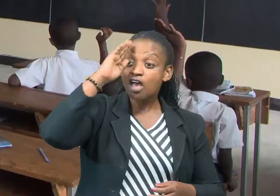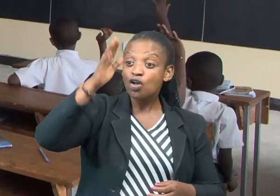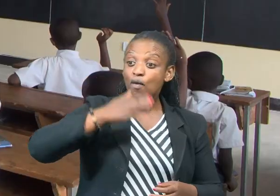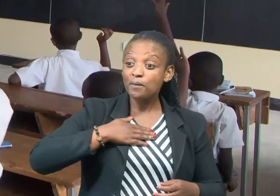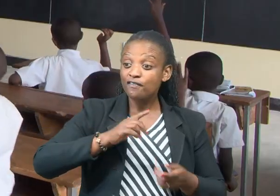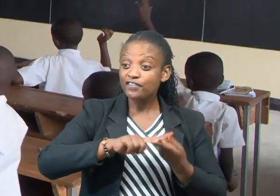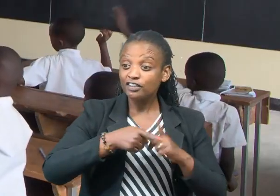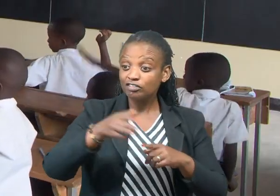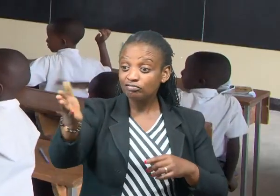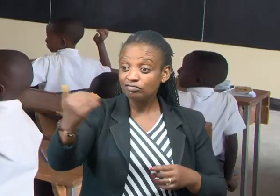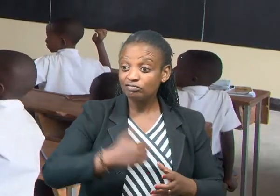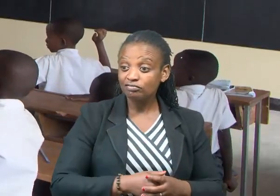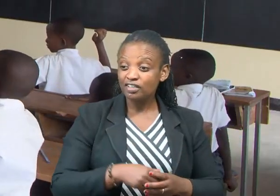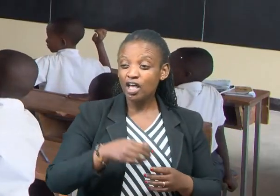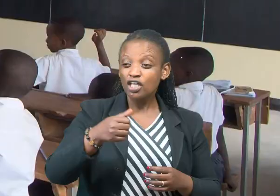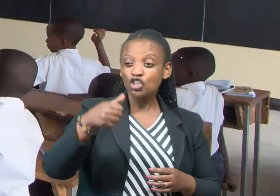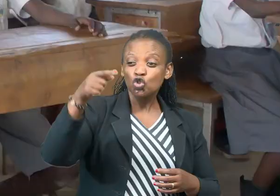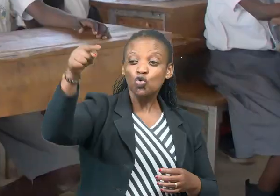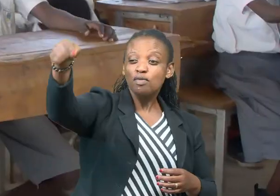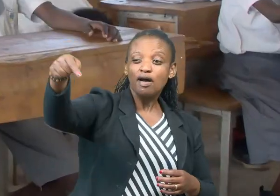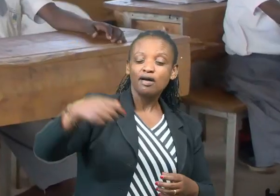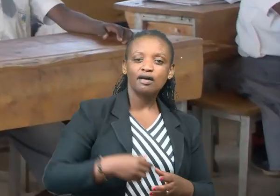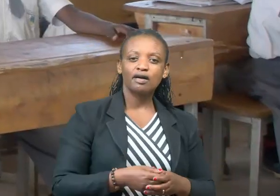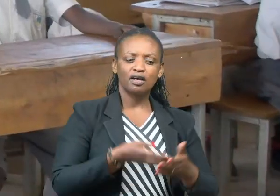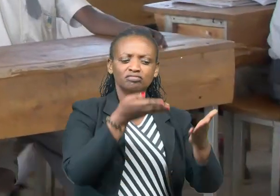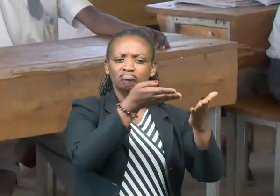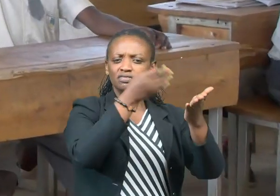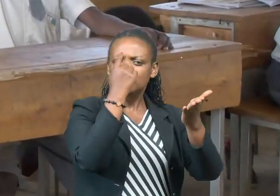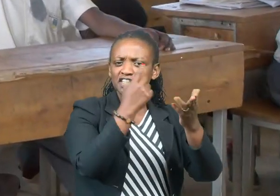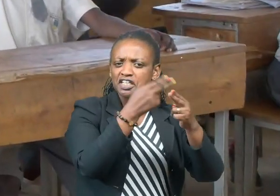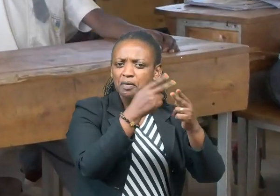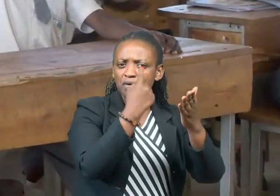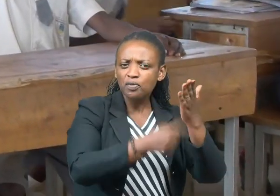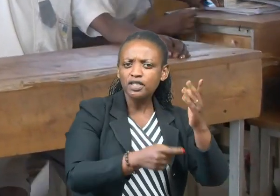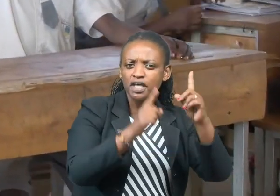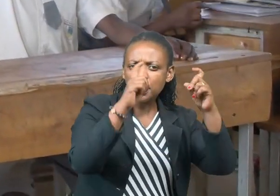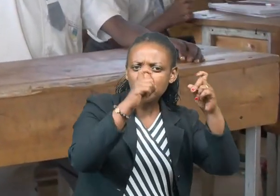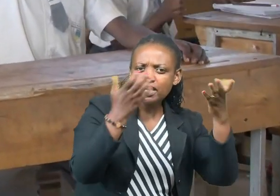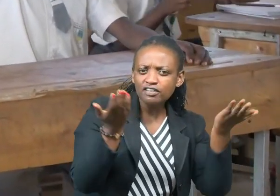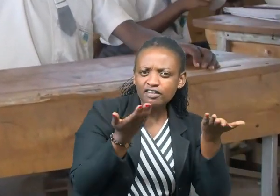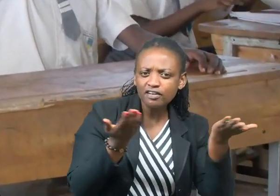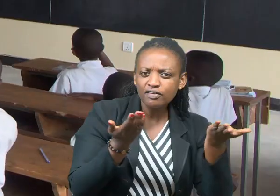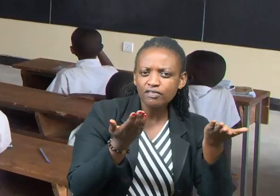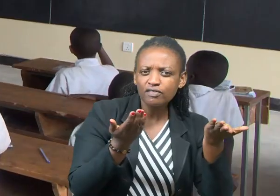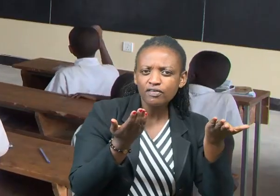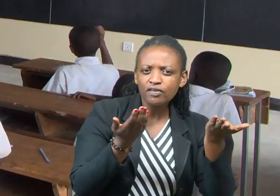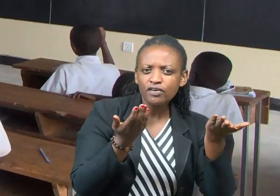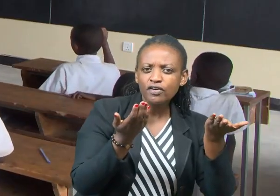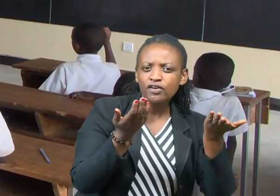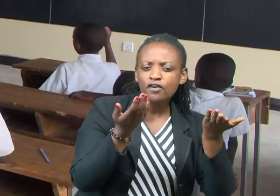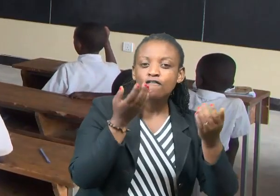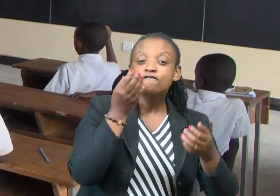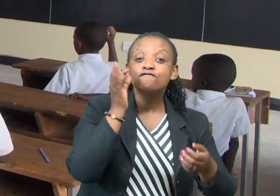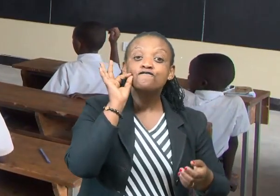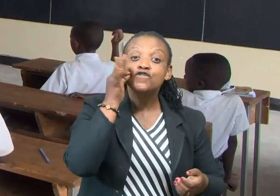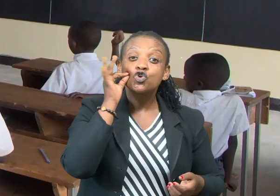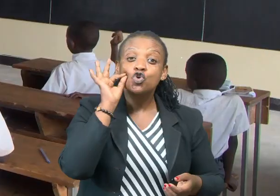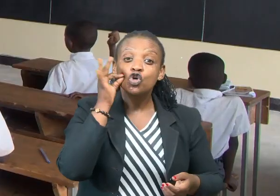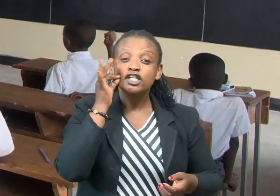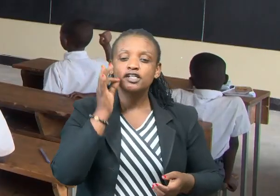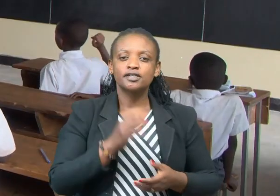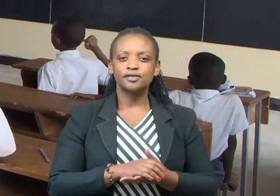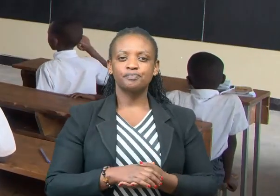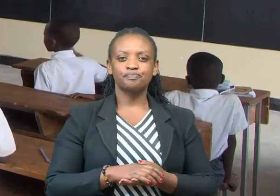Hello, my friend at the back. This is an image of a fruit. A